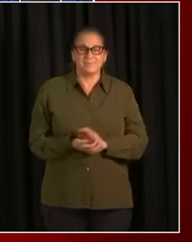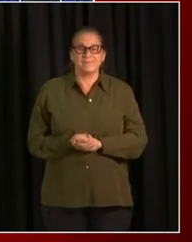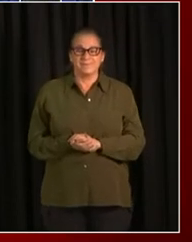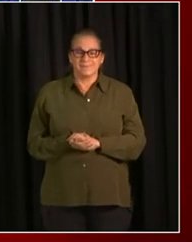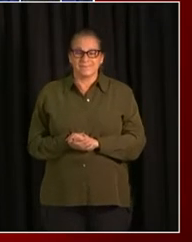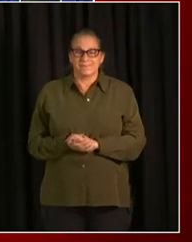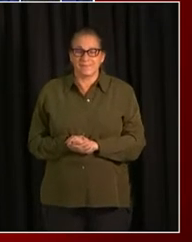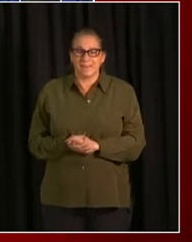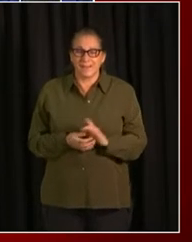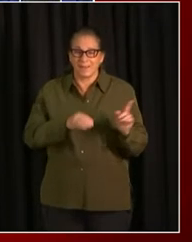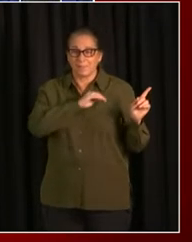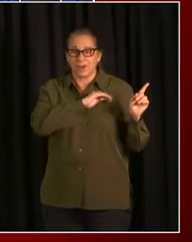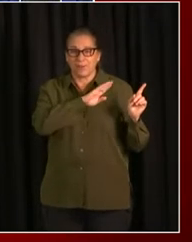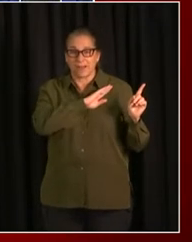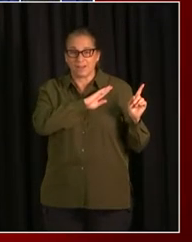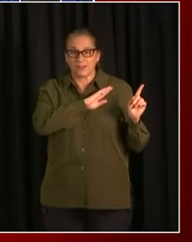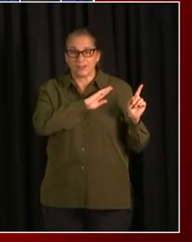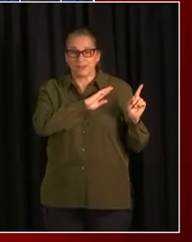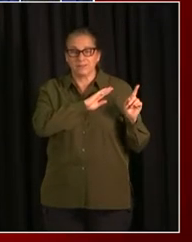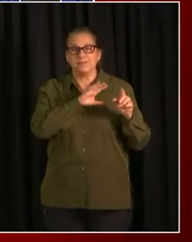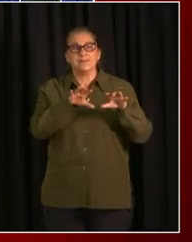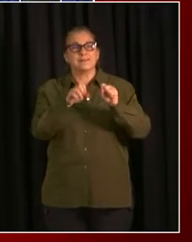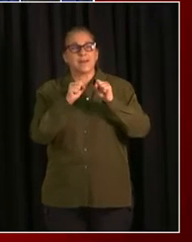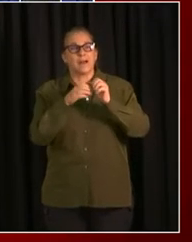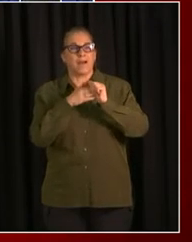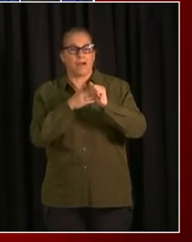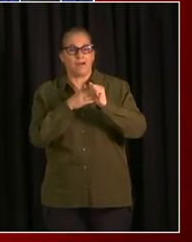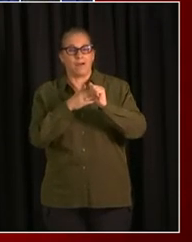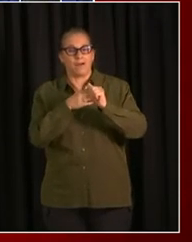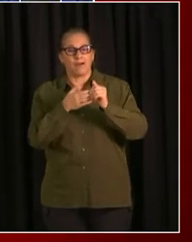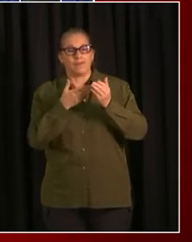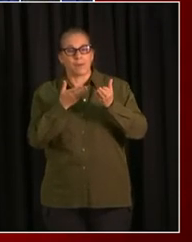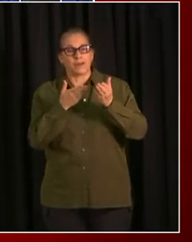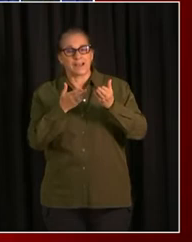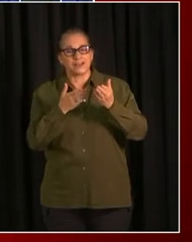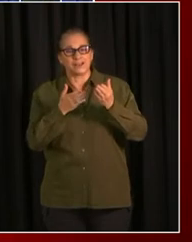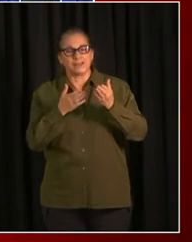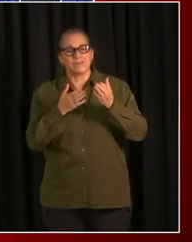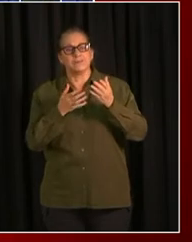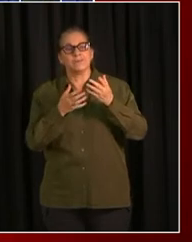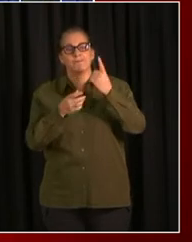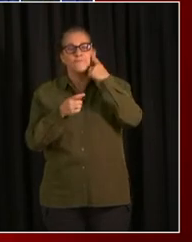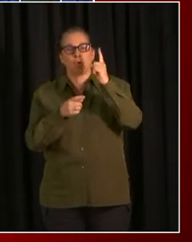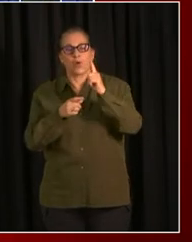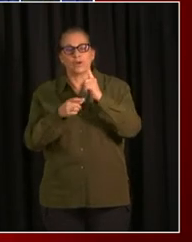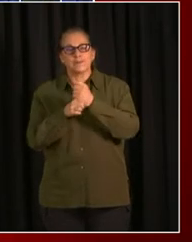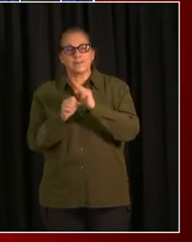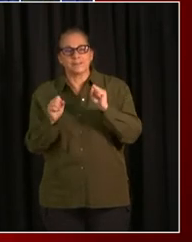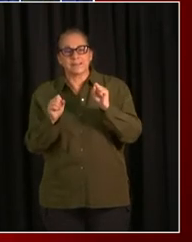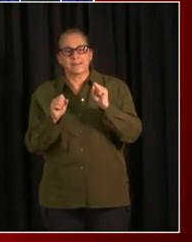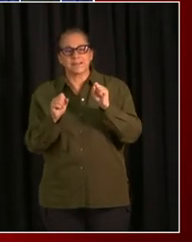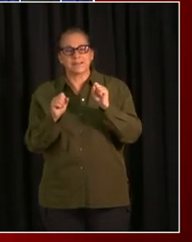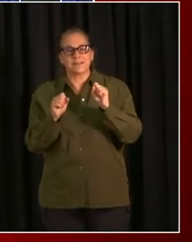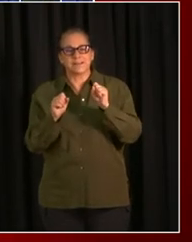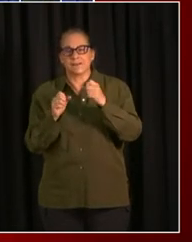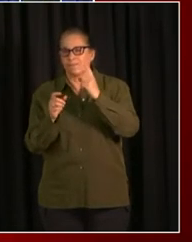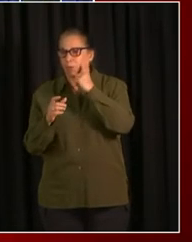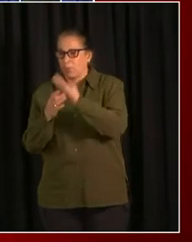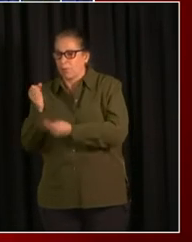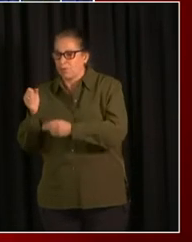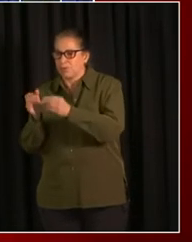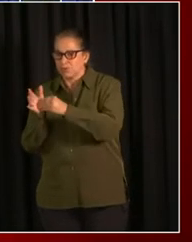the mayor takes her guidance around the safety of reopening for both students and teachers from DC